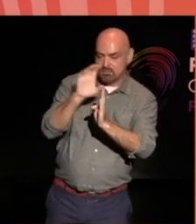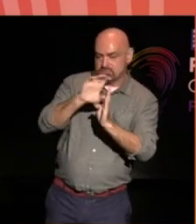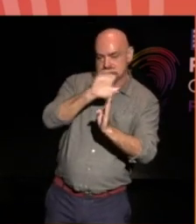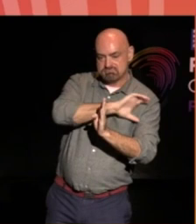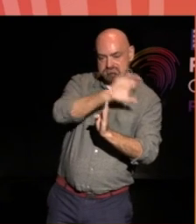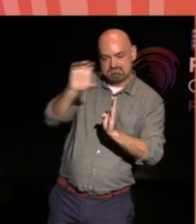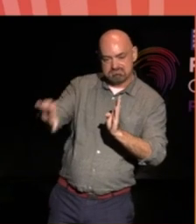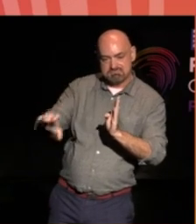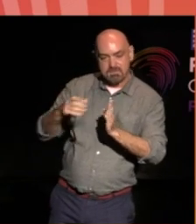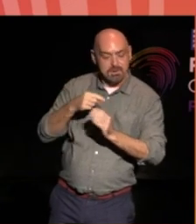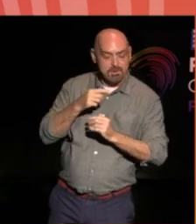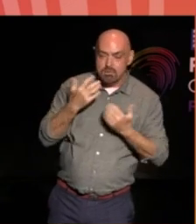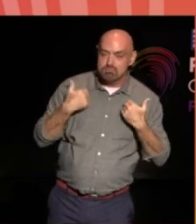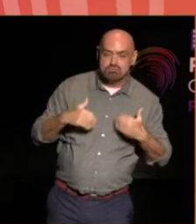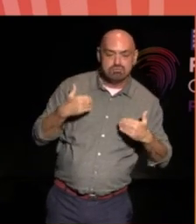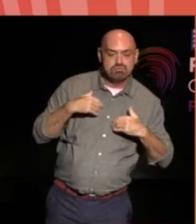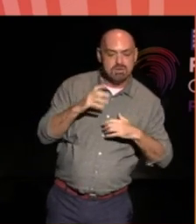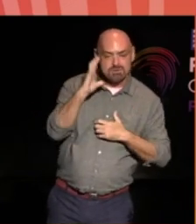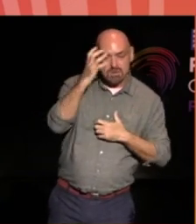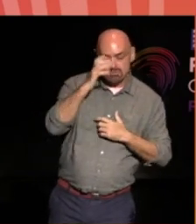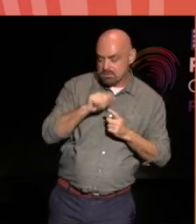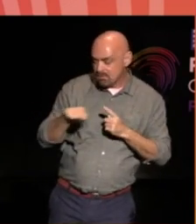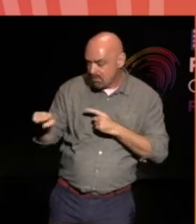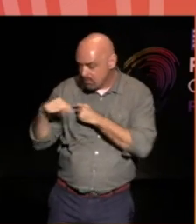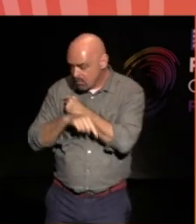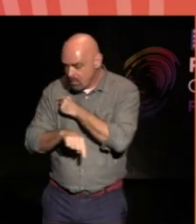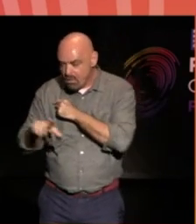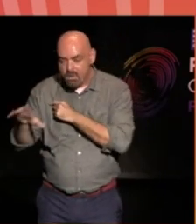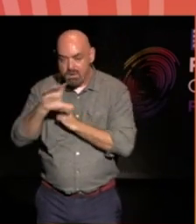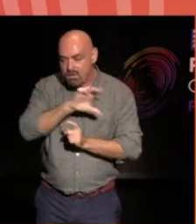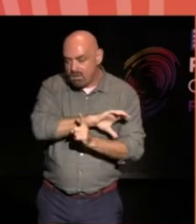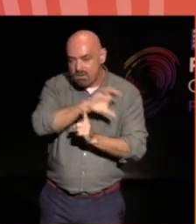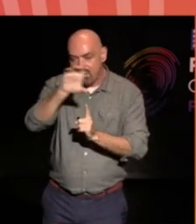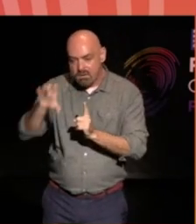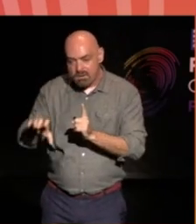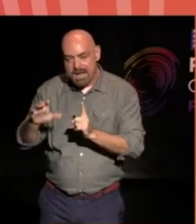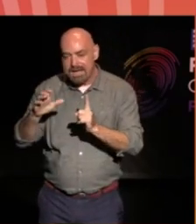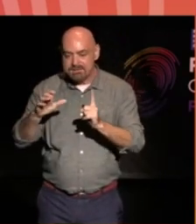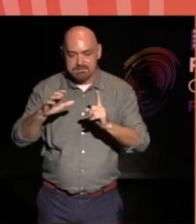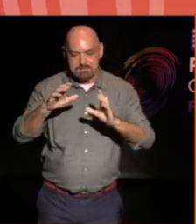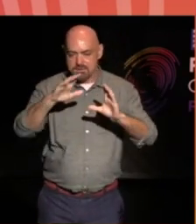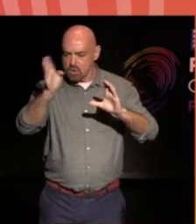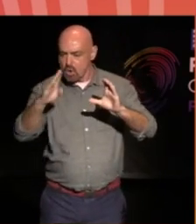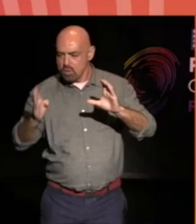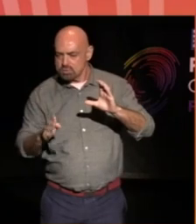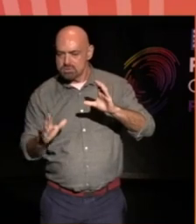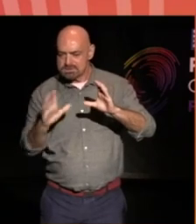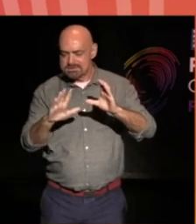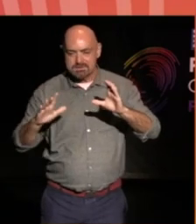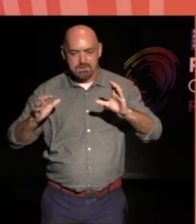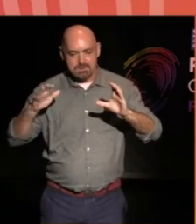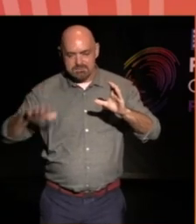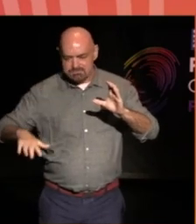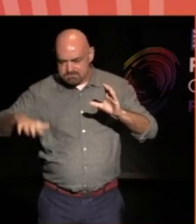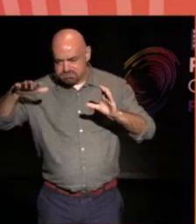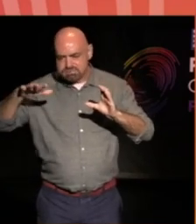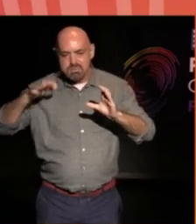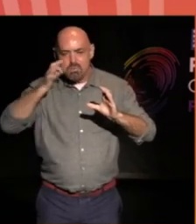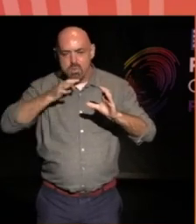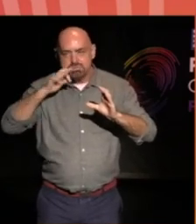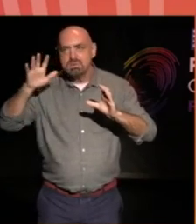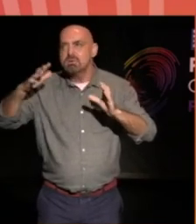richest countries got to put up the money to say to the poorest countries and to the coastal states who face the greatest dangers from climate